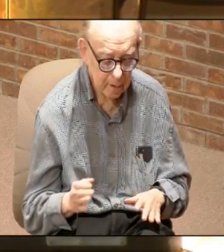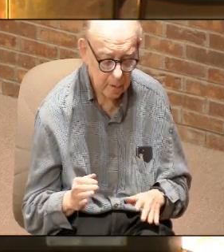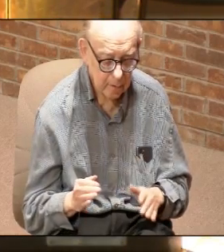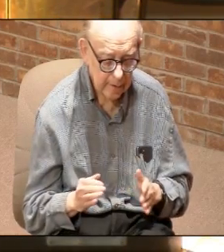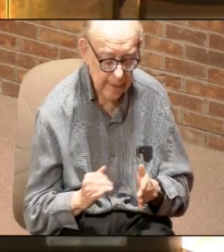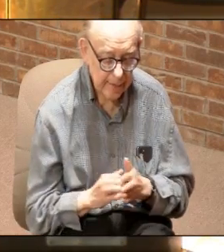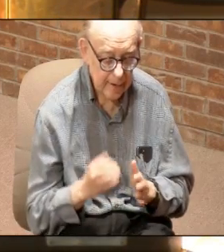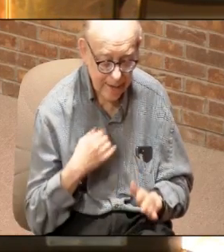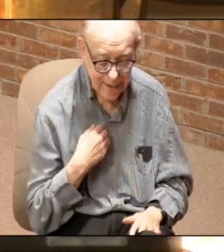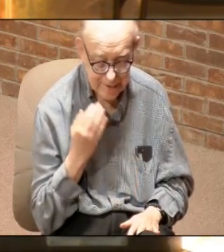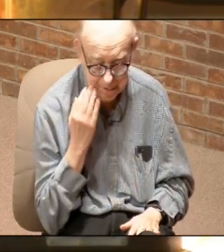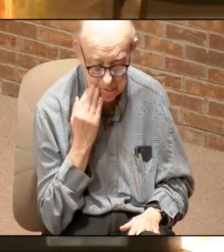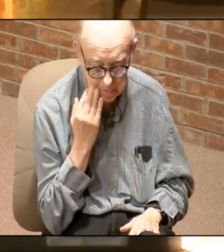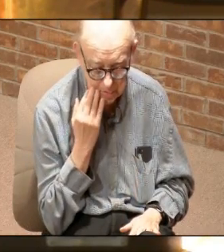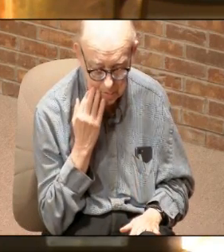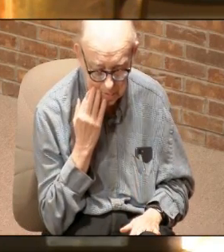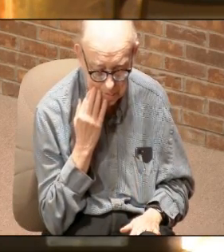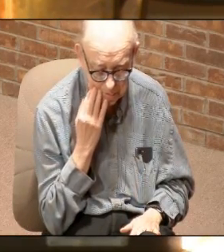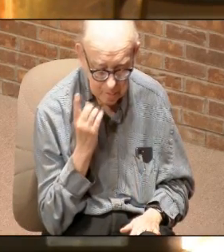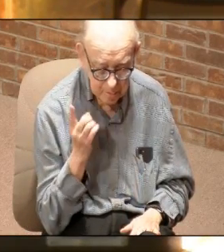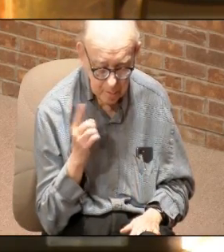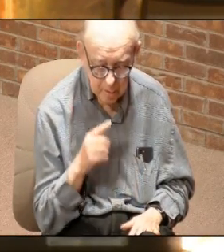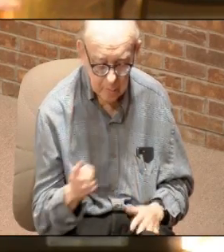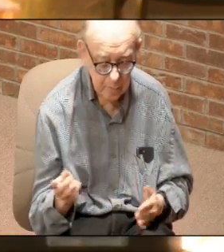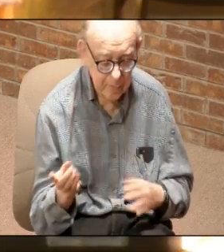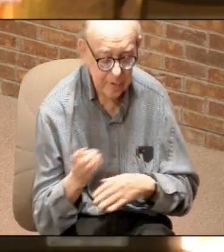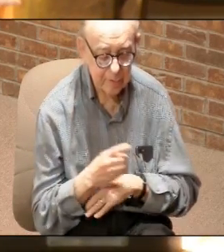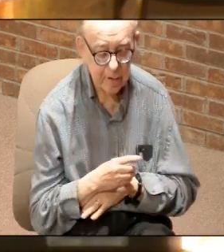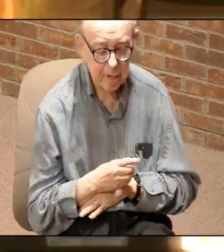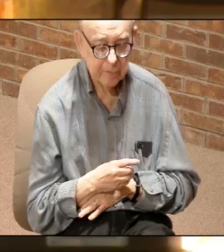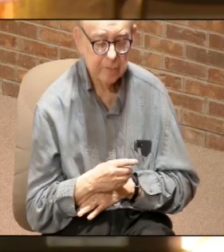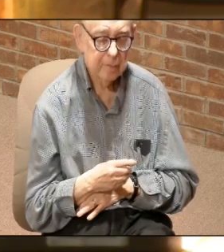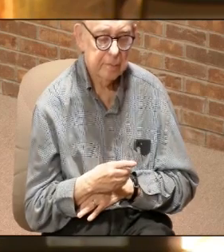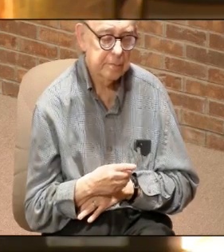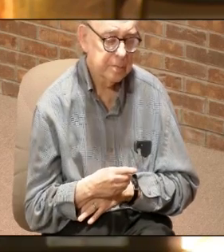I know that one of these days